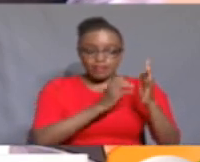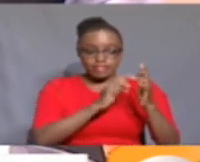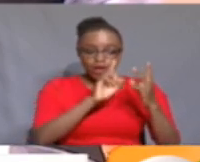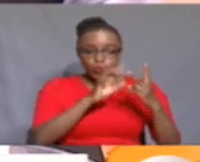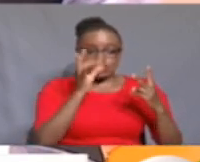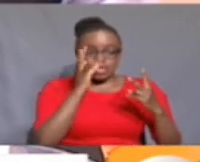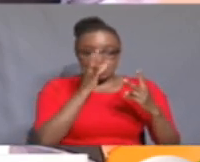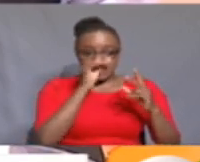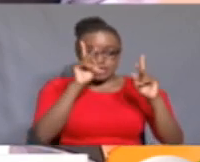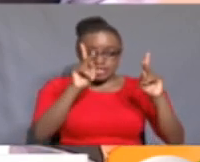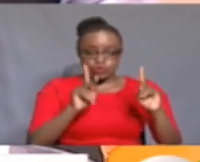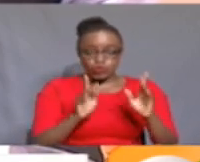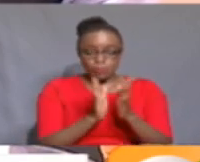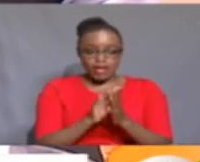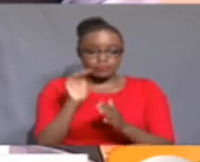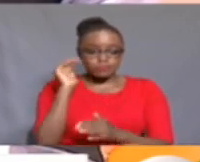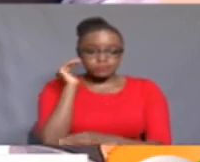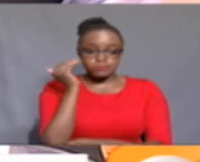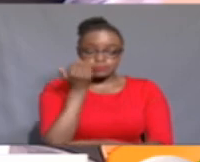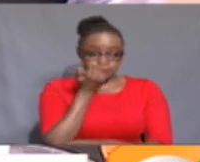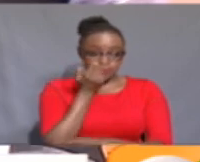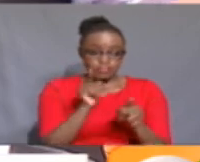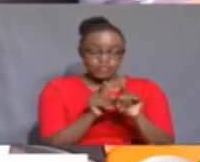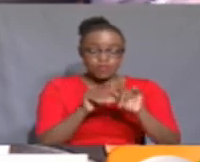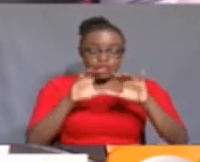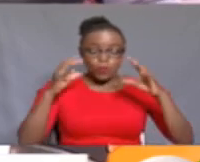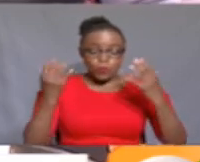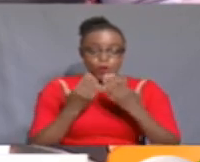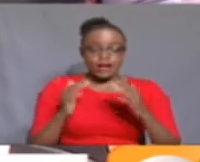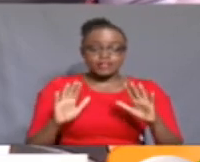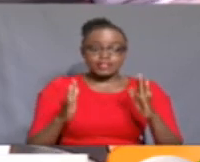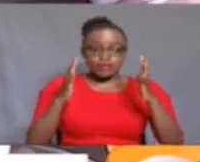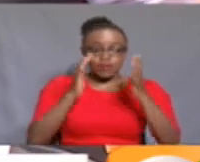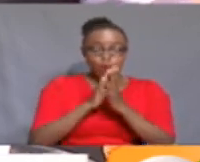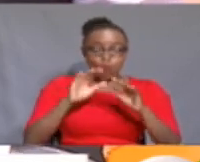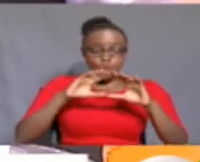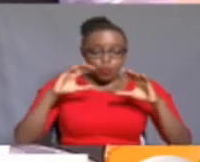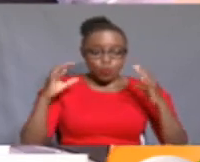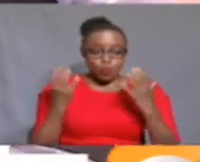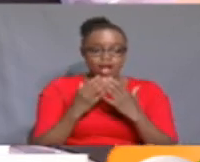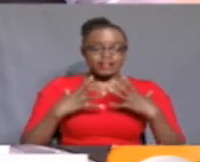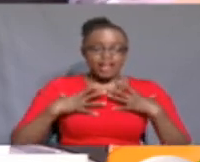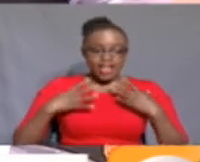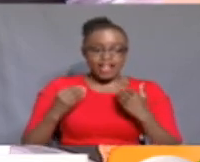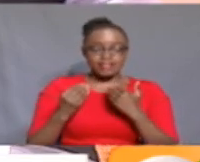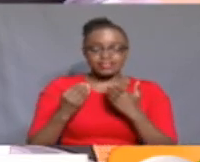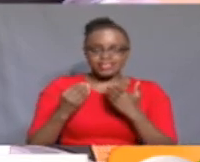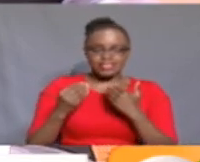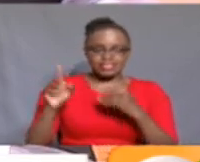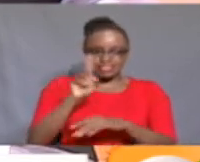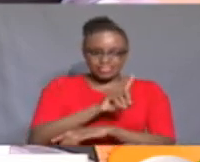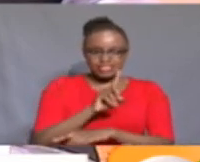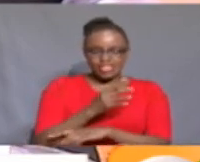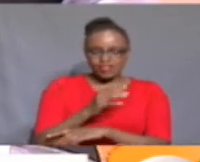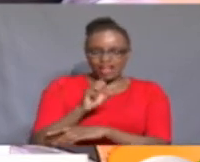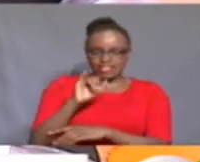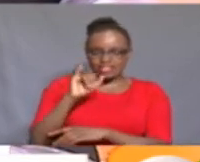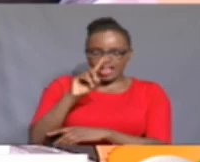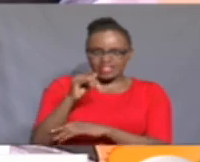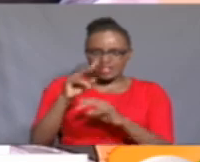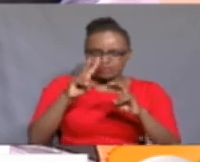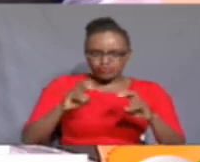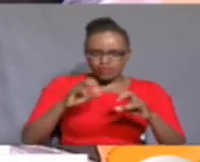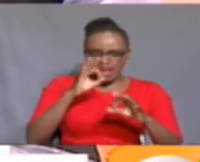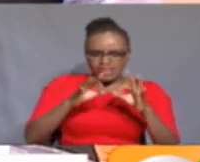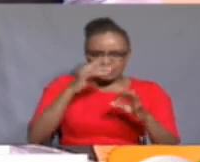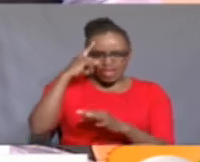Nyeri, Kisumu, and Isiolo. And as the world marks World Health Day today, Saida Swaleh seeks to find out whether the